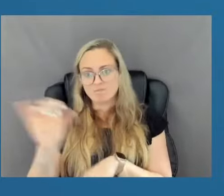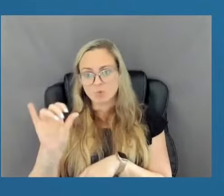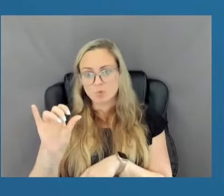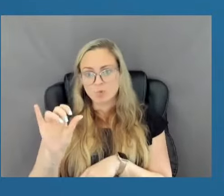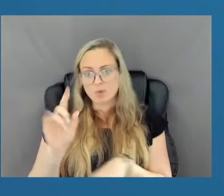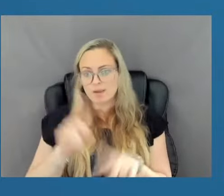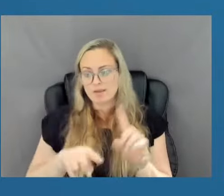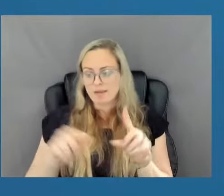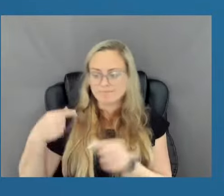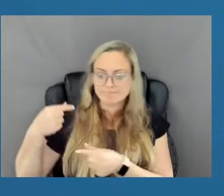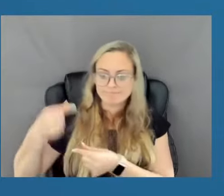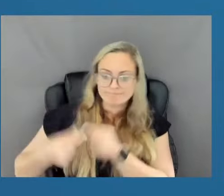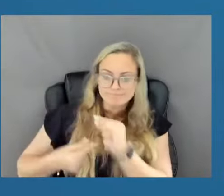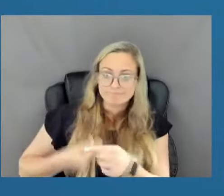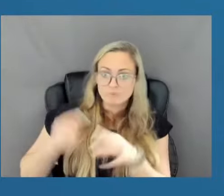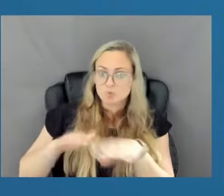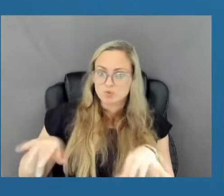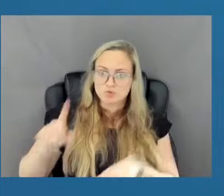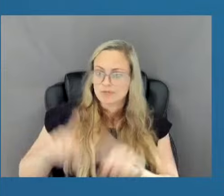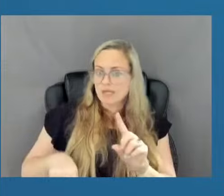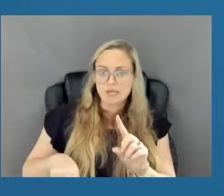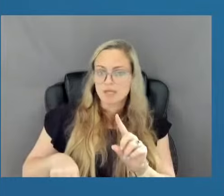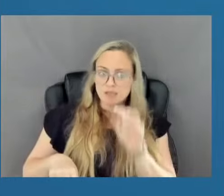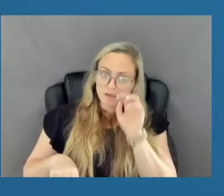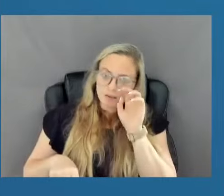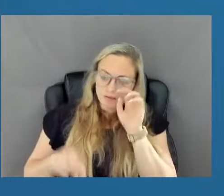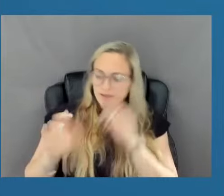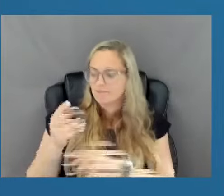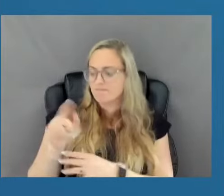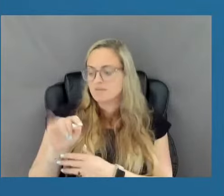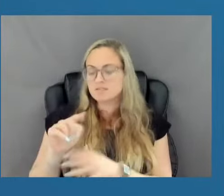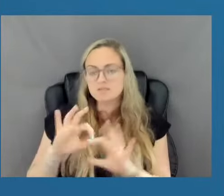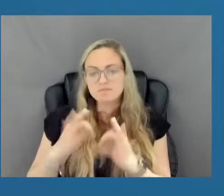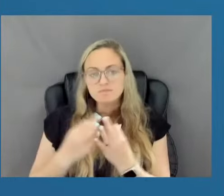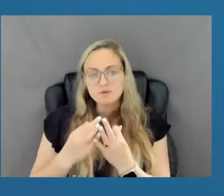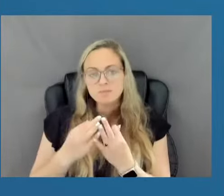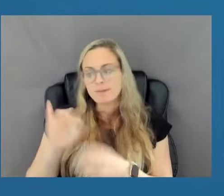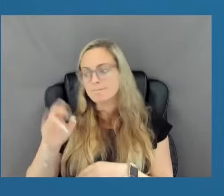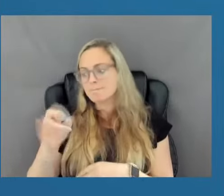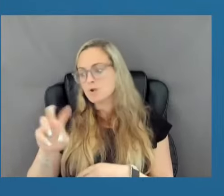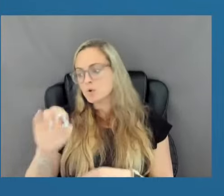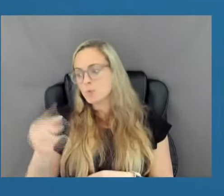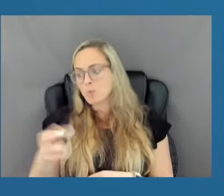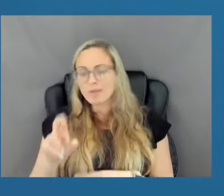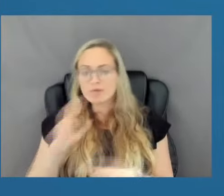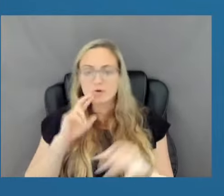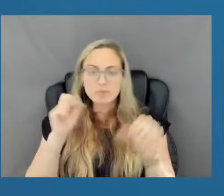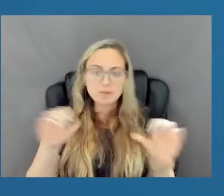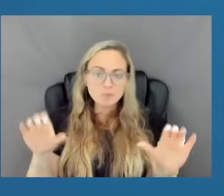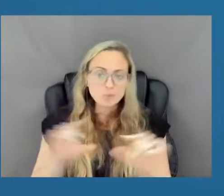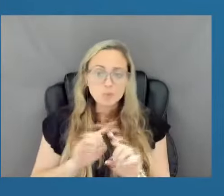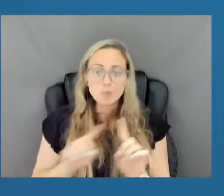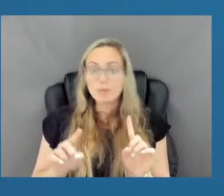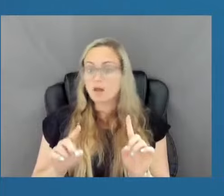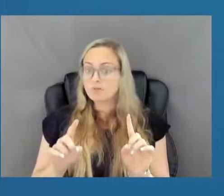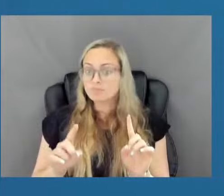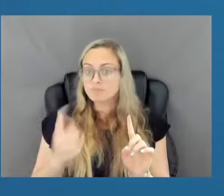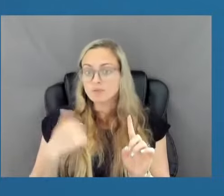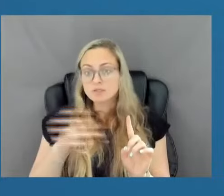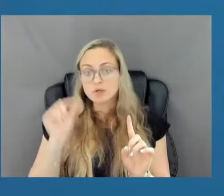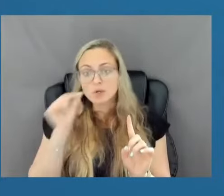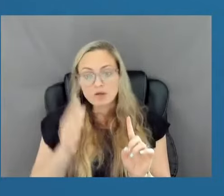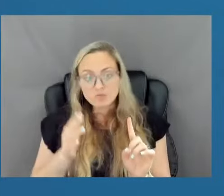pass it on down to their children and their grandchildren like the Vincent family and the Merriweather family has been able to do. But because of our great governor,